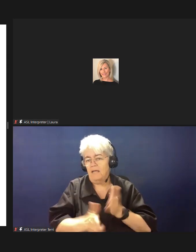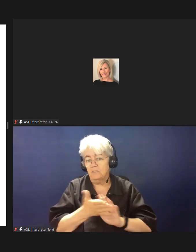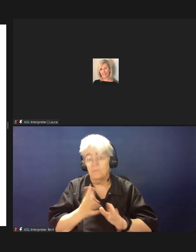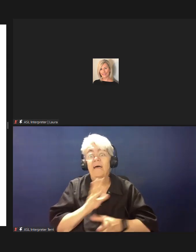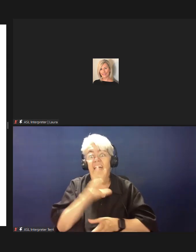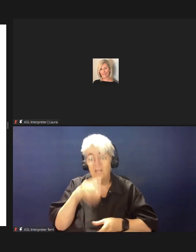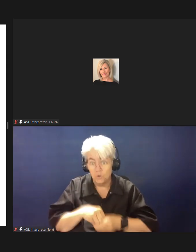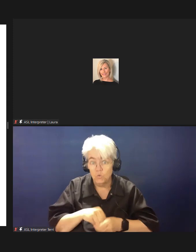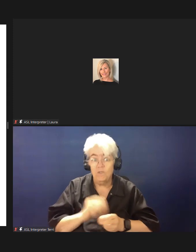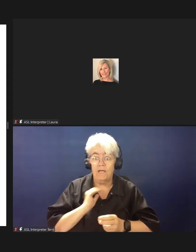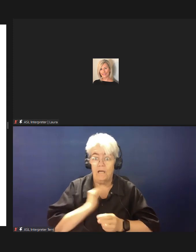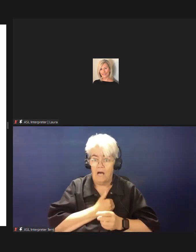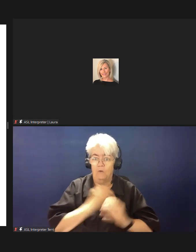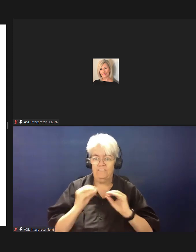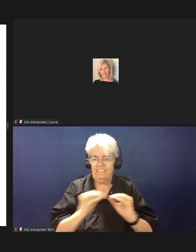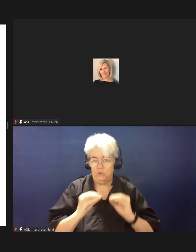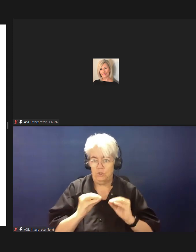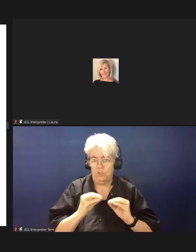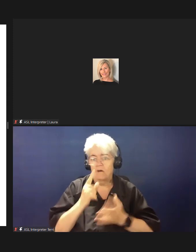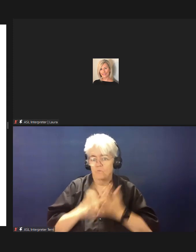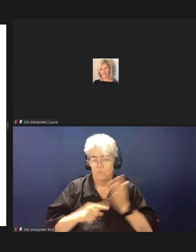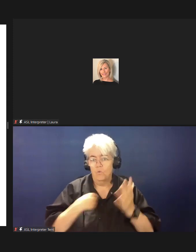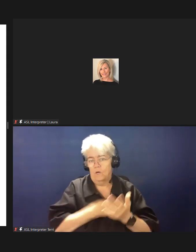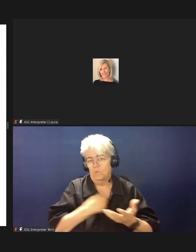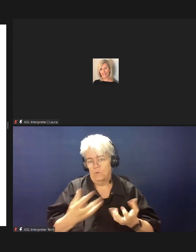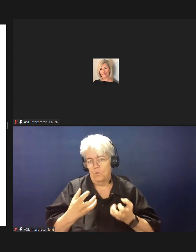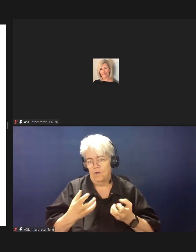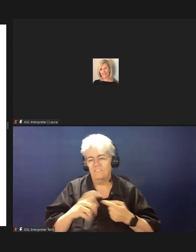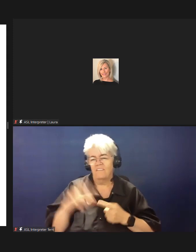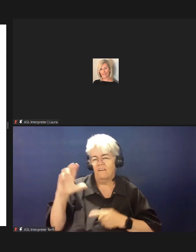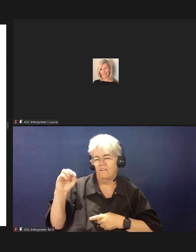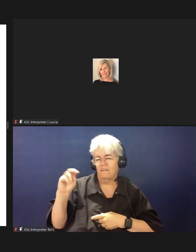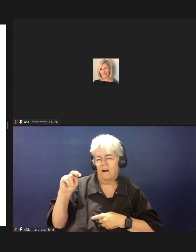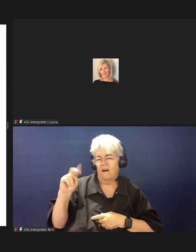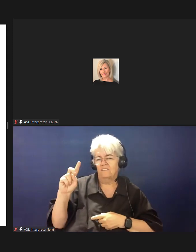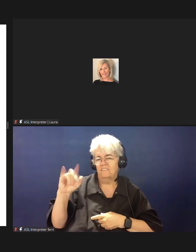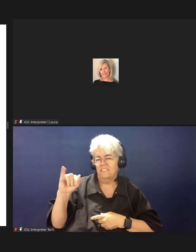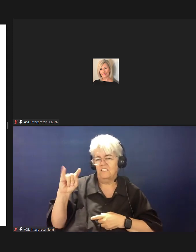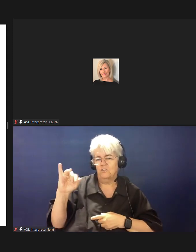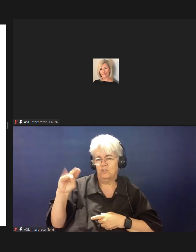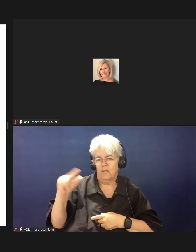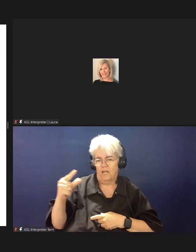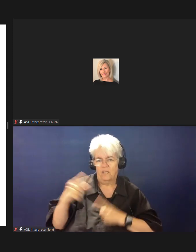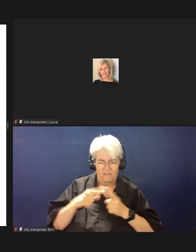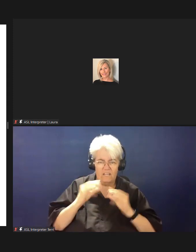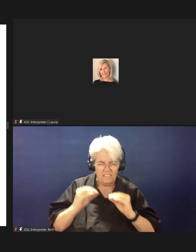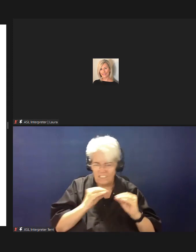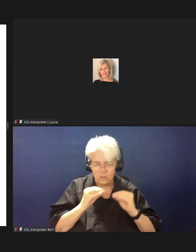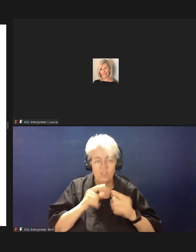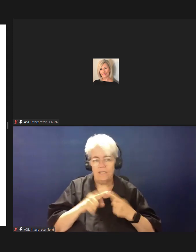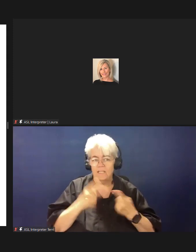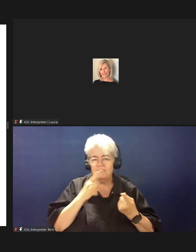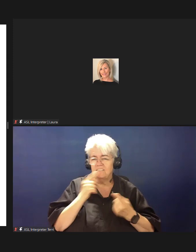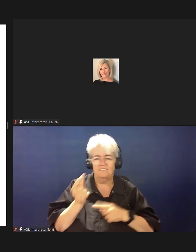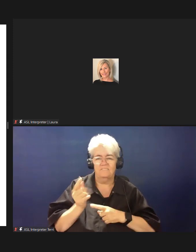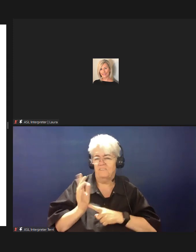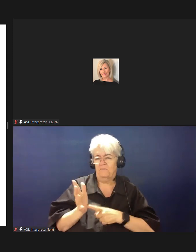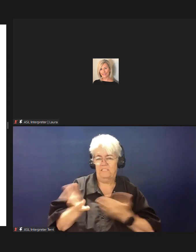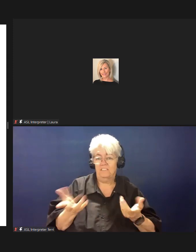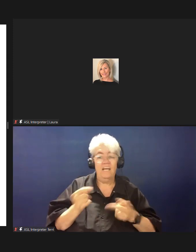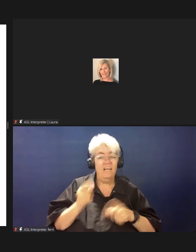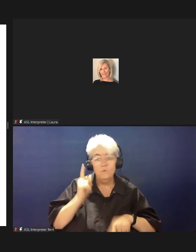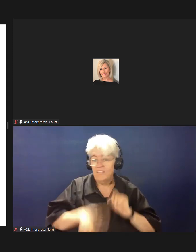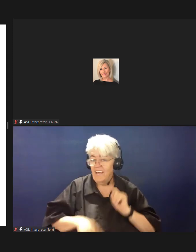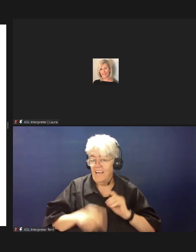that conditioning step. So the conditioning should not take more than 5 minutes, hopefully less. If you can't condition